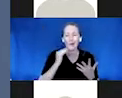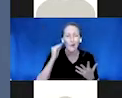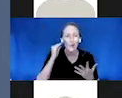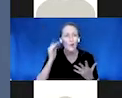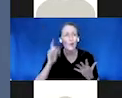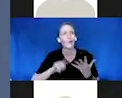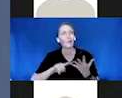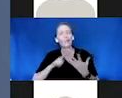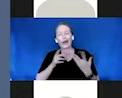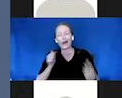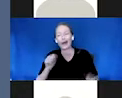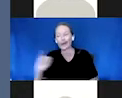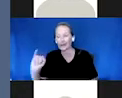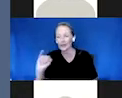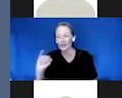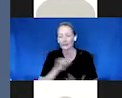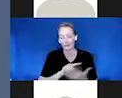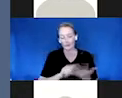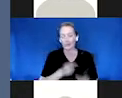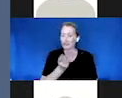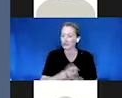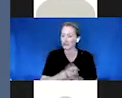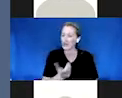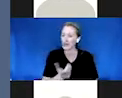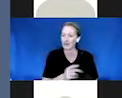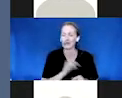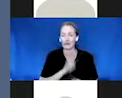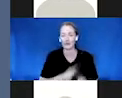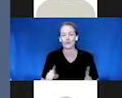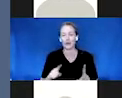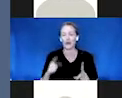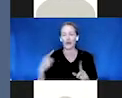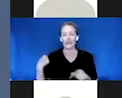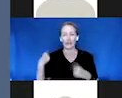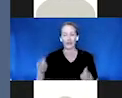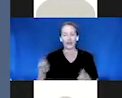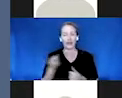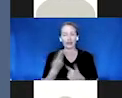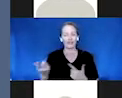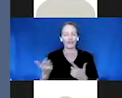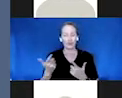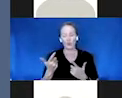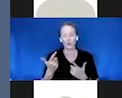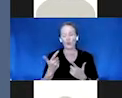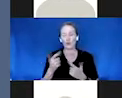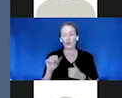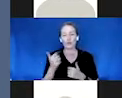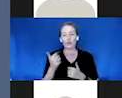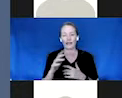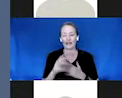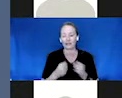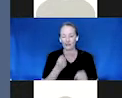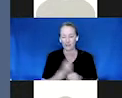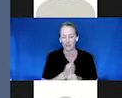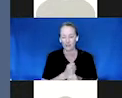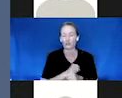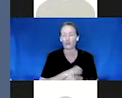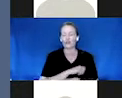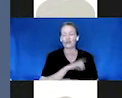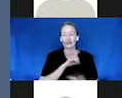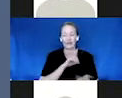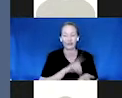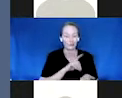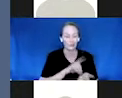be correct. Over the last few decades, doctors and public health professionals and others interested in health